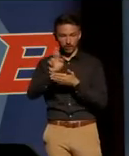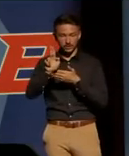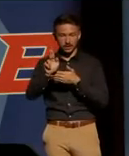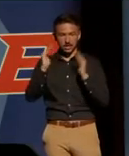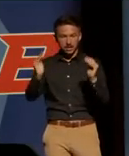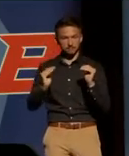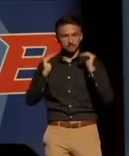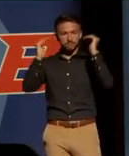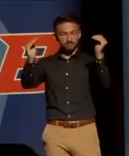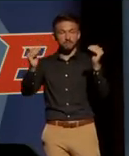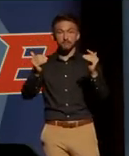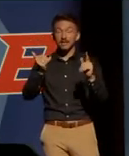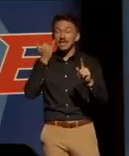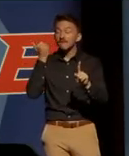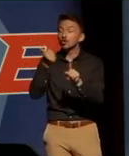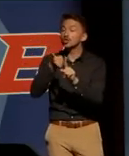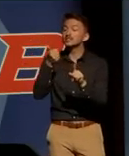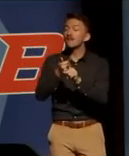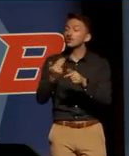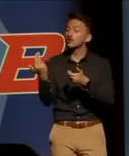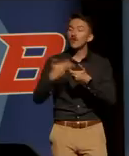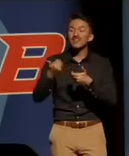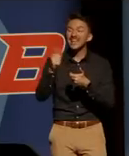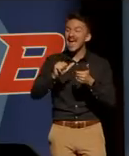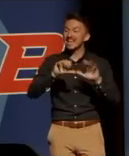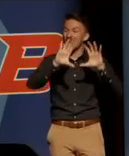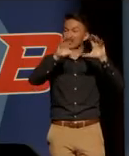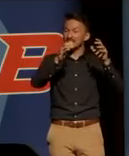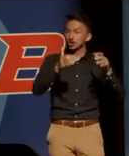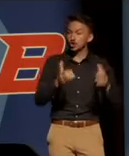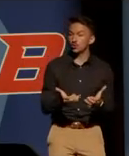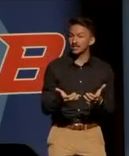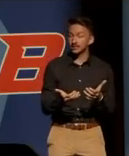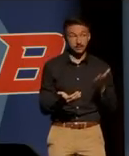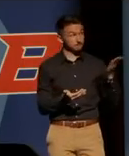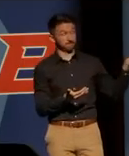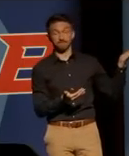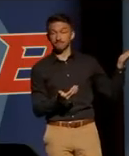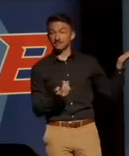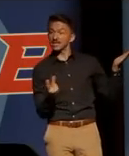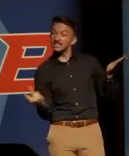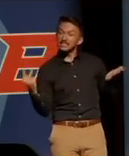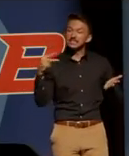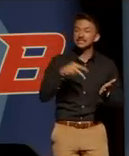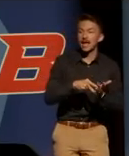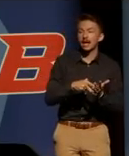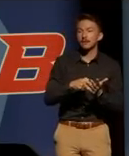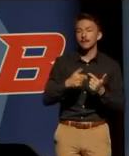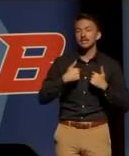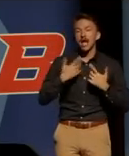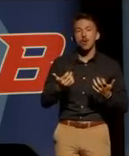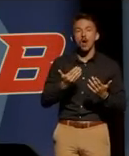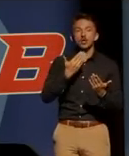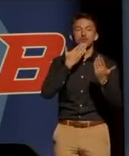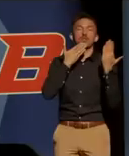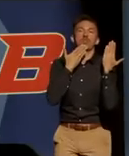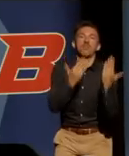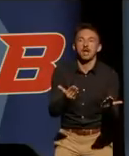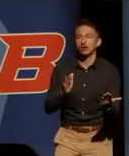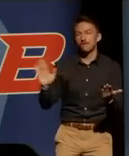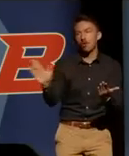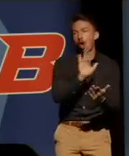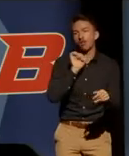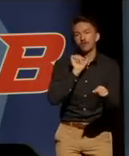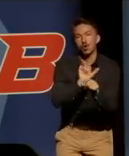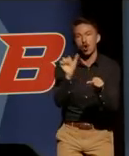Please stand if you are a part of any of these units, faculty and staff, to receive our thanks and appreciation for your work